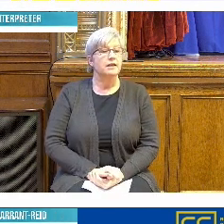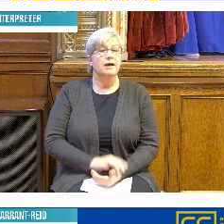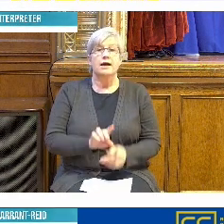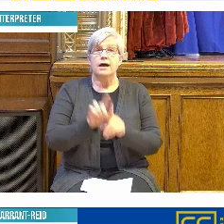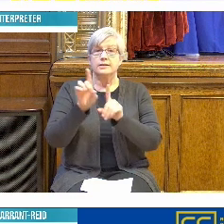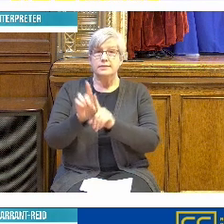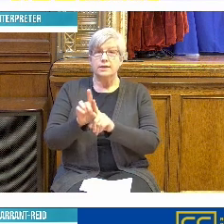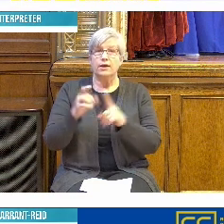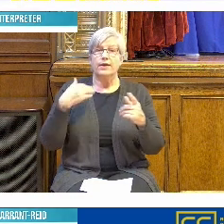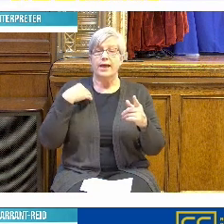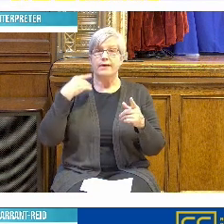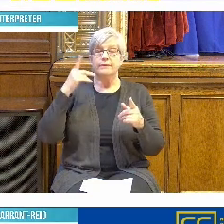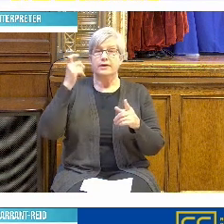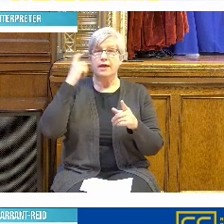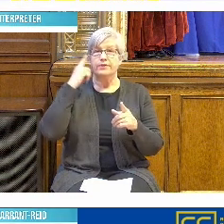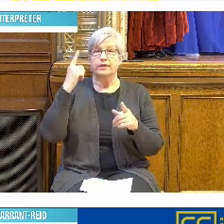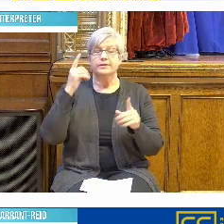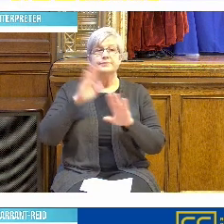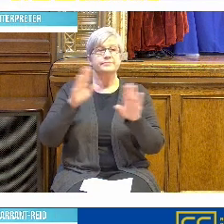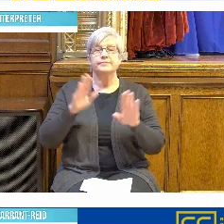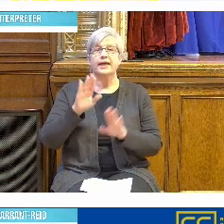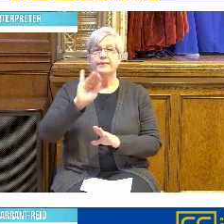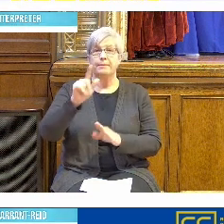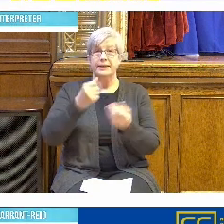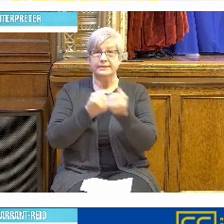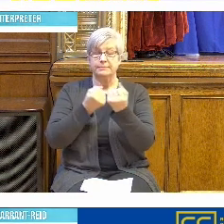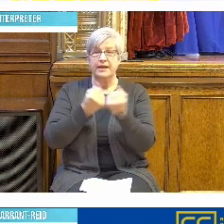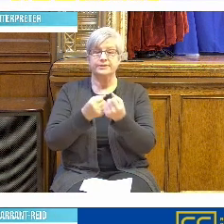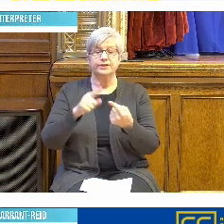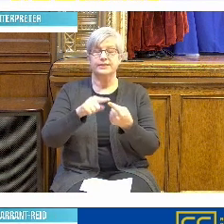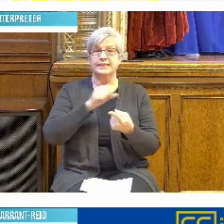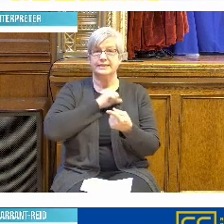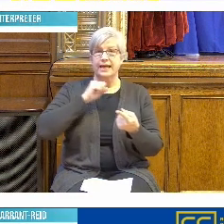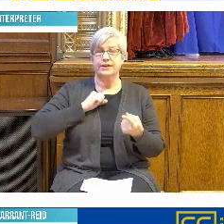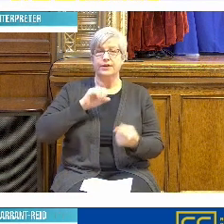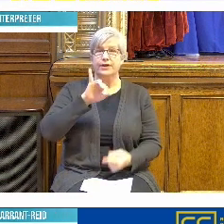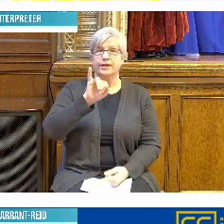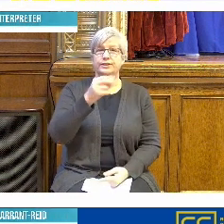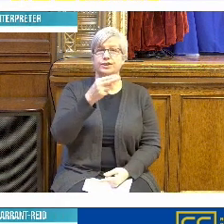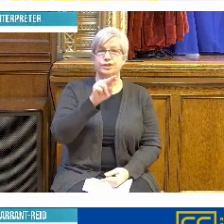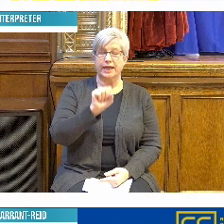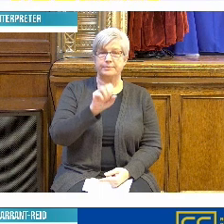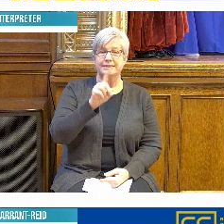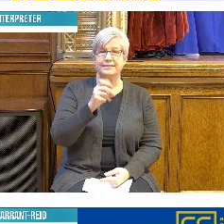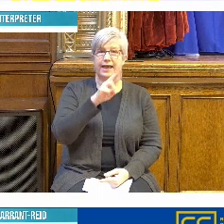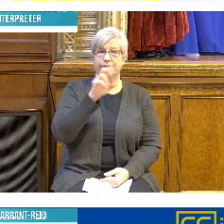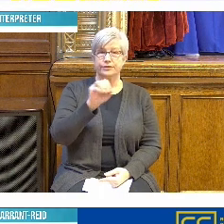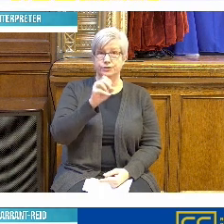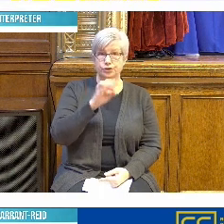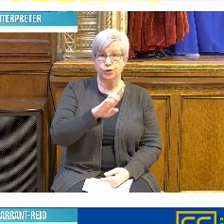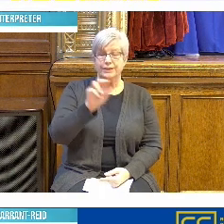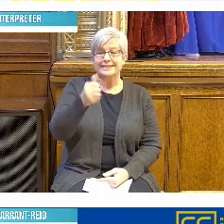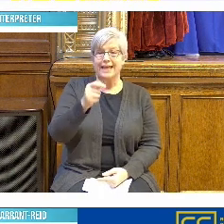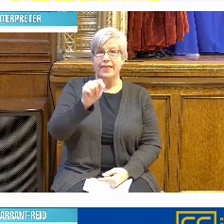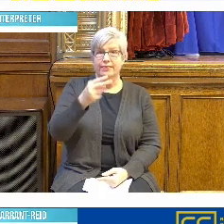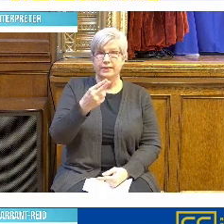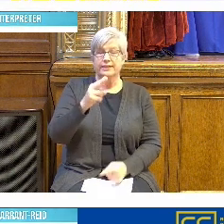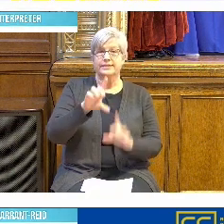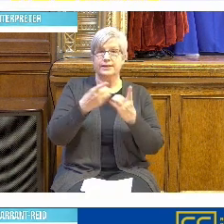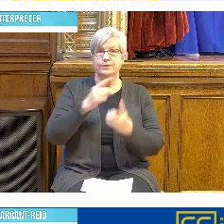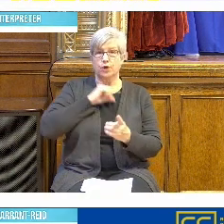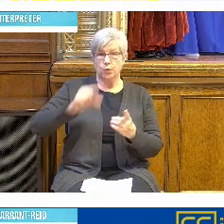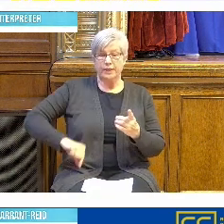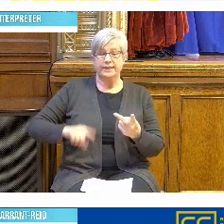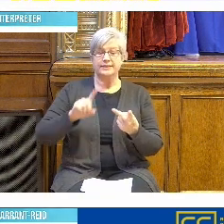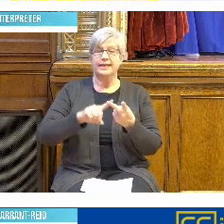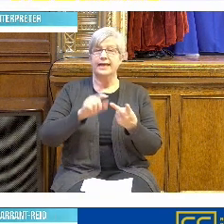Also, we have the bill sponsors are Senator James Sanders, Jr. of the 10th District in Queens, and